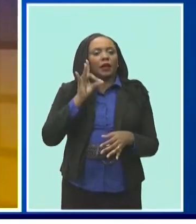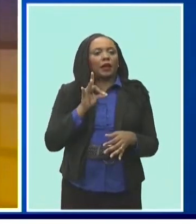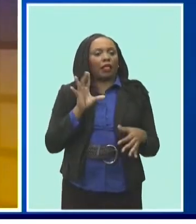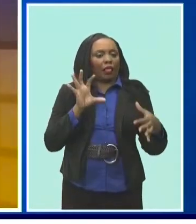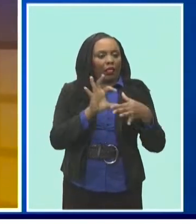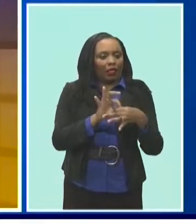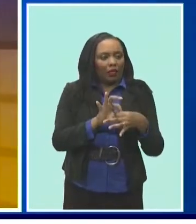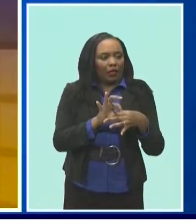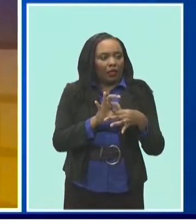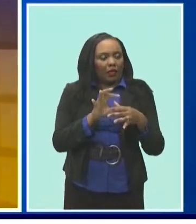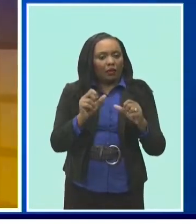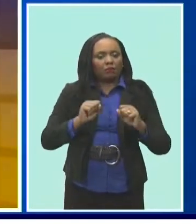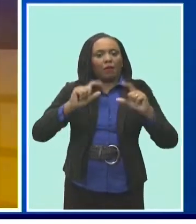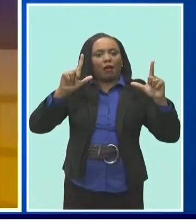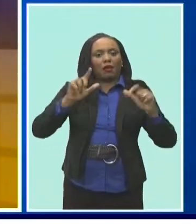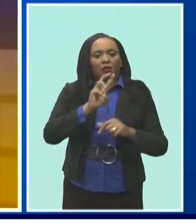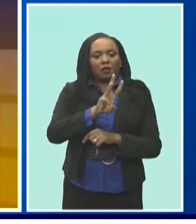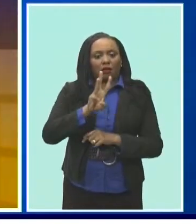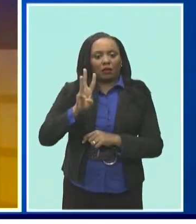registration on our website,